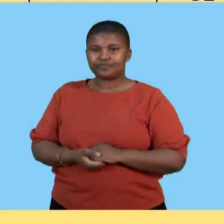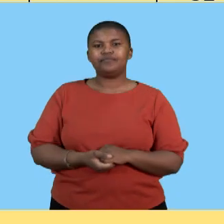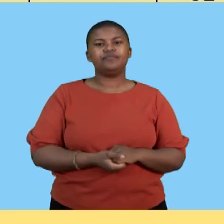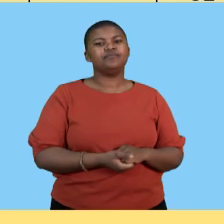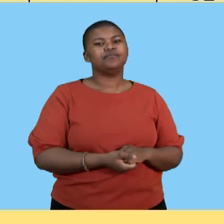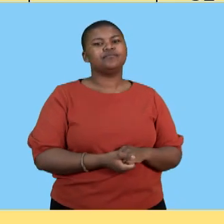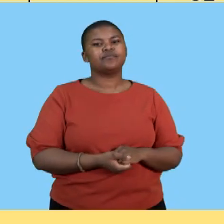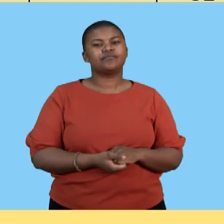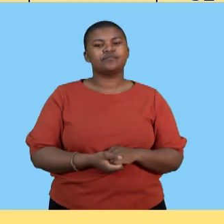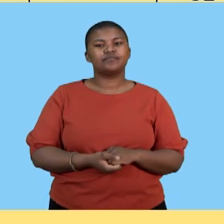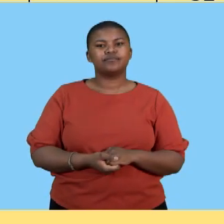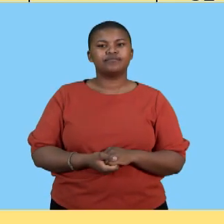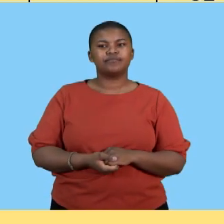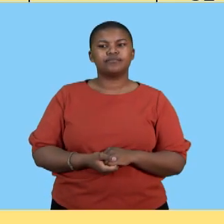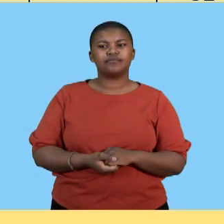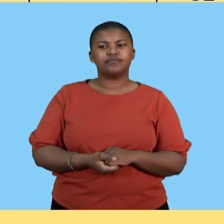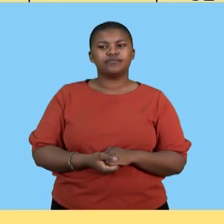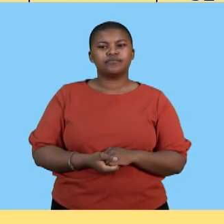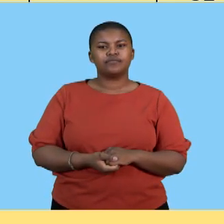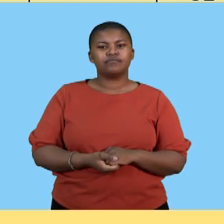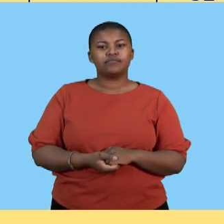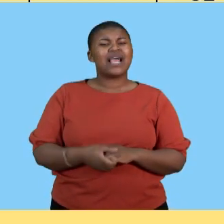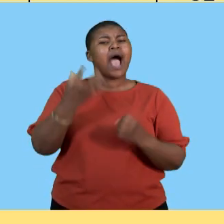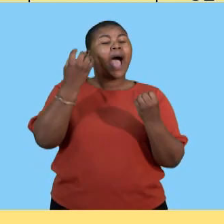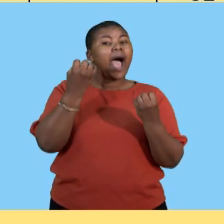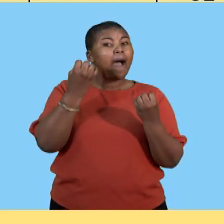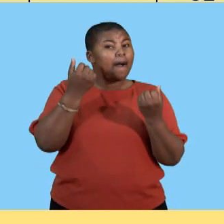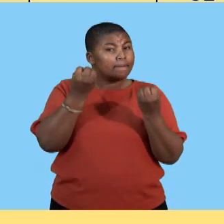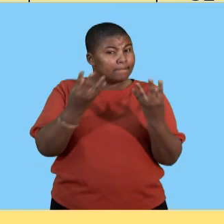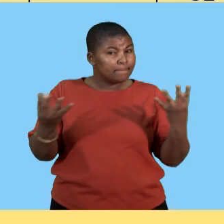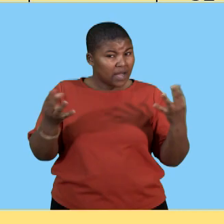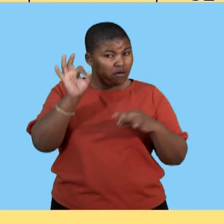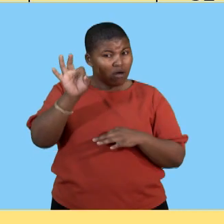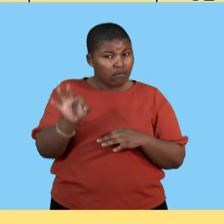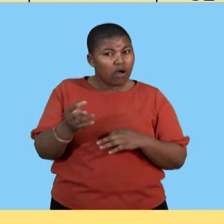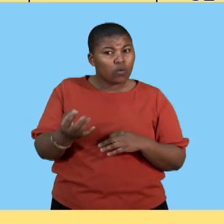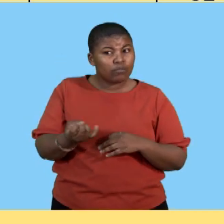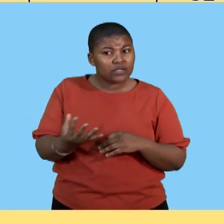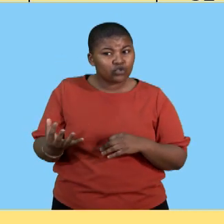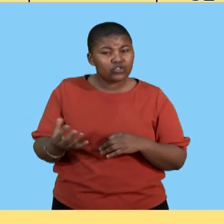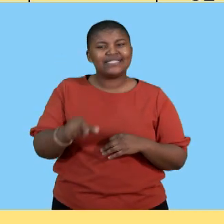minus 36,000. Therefore, the correct amount for land and buildings will be